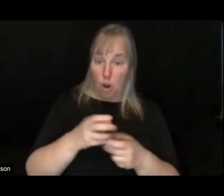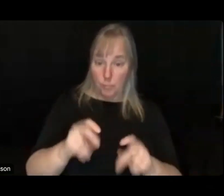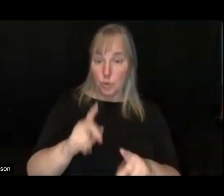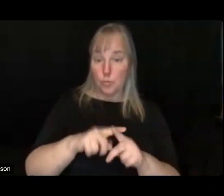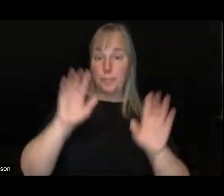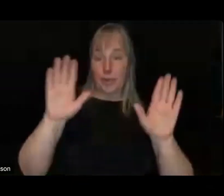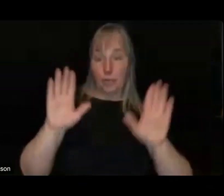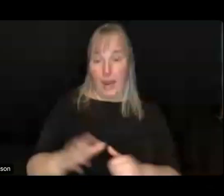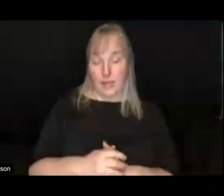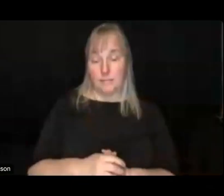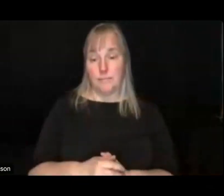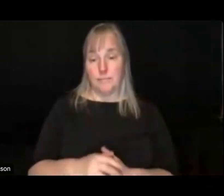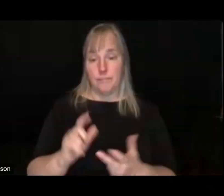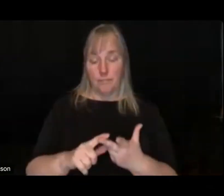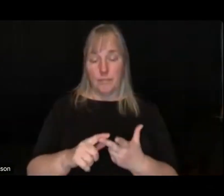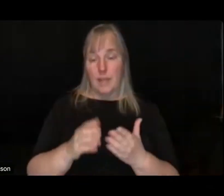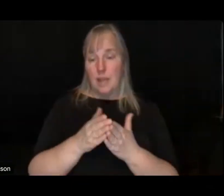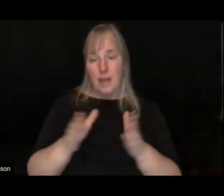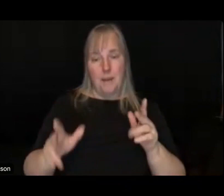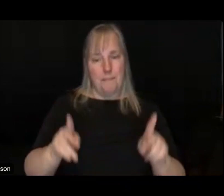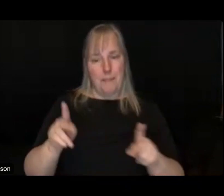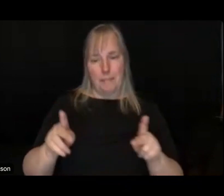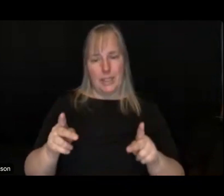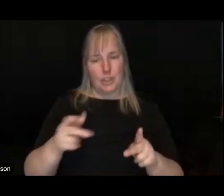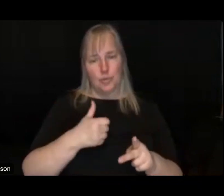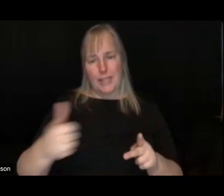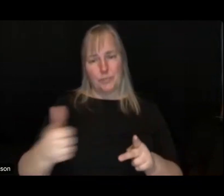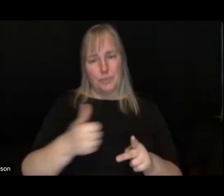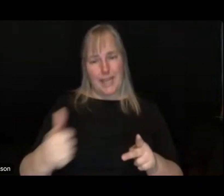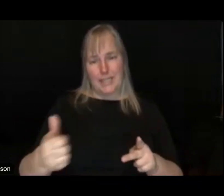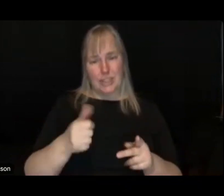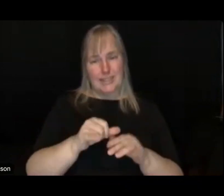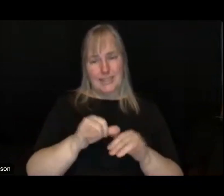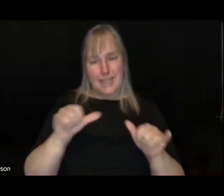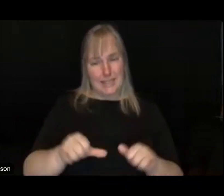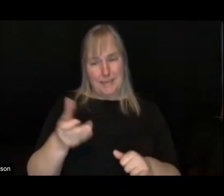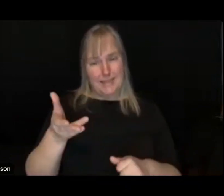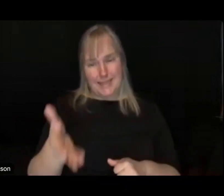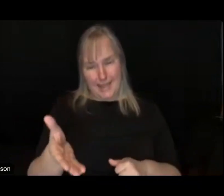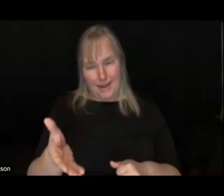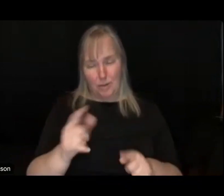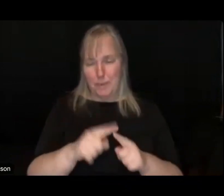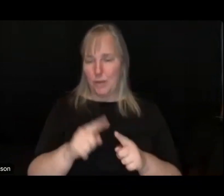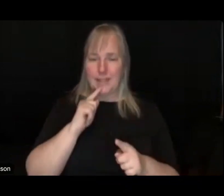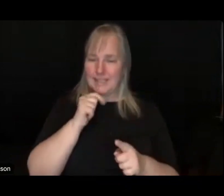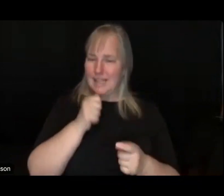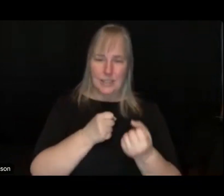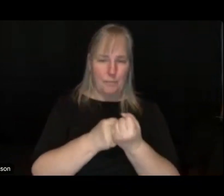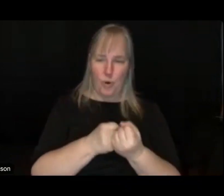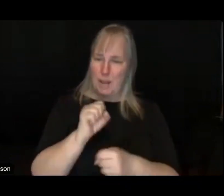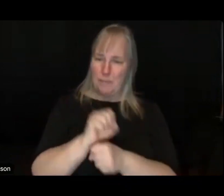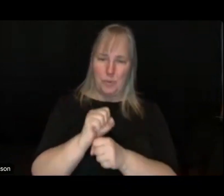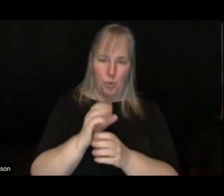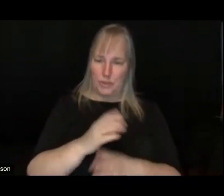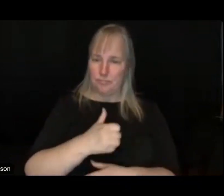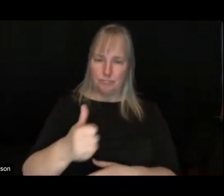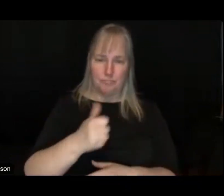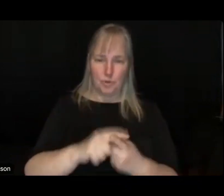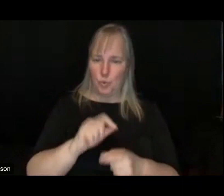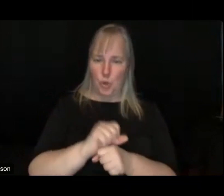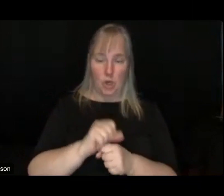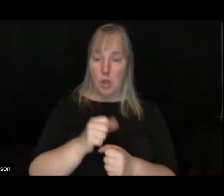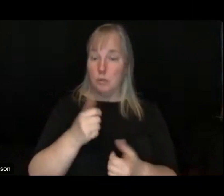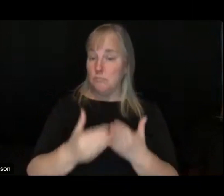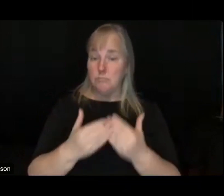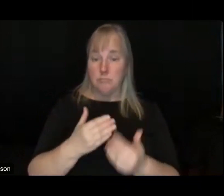The public transportation system, it exists, but it doesn't really support employees getting to and from work, whether they're within the county